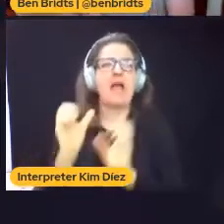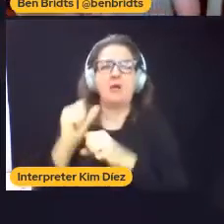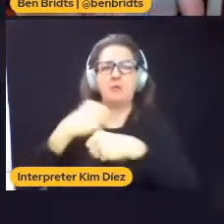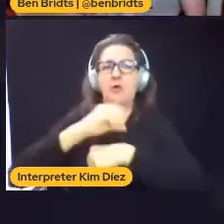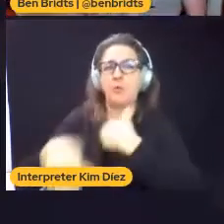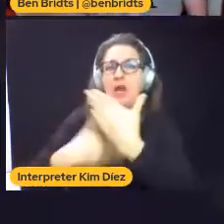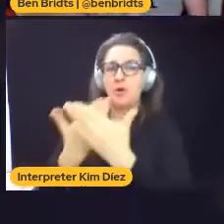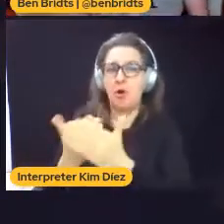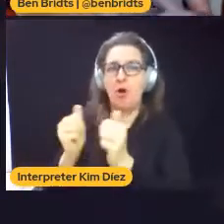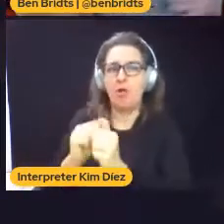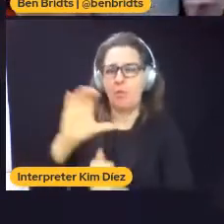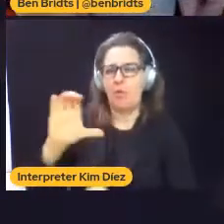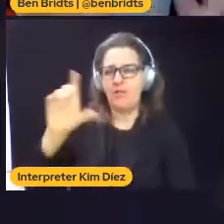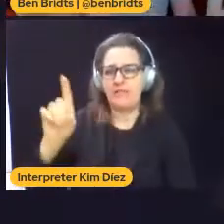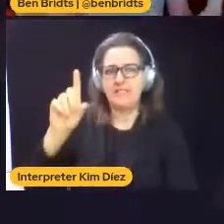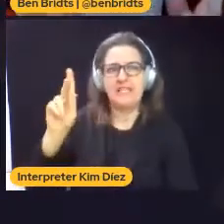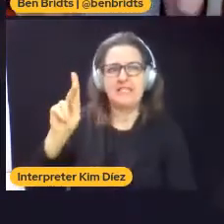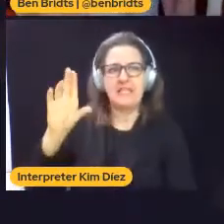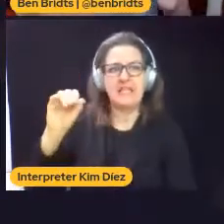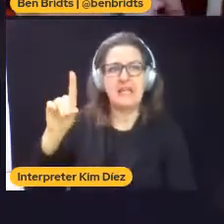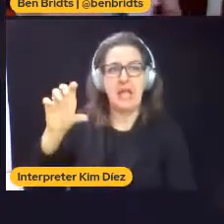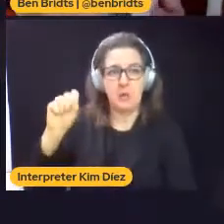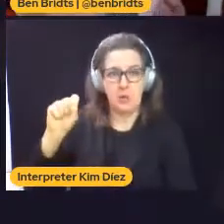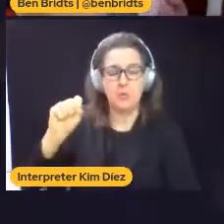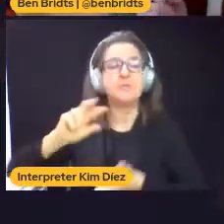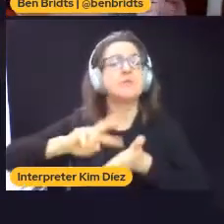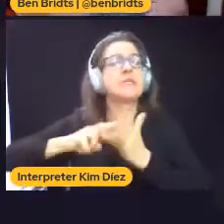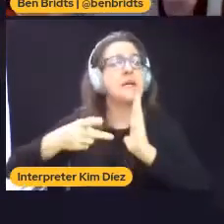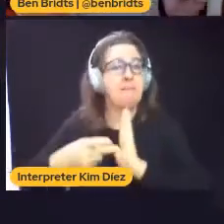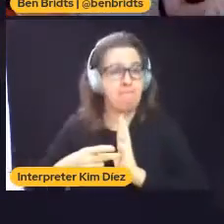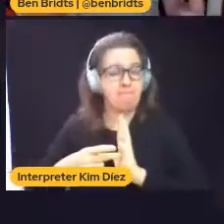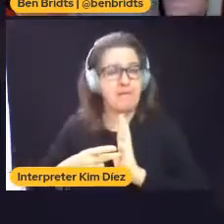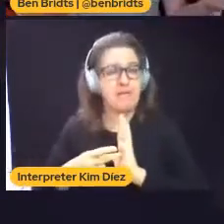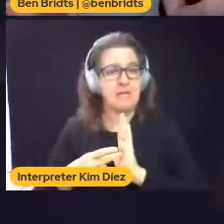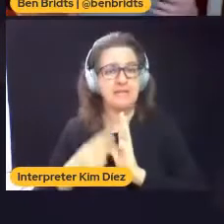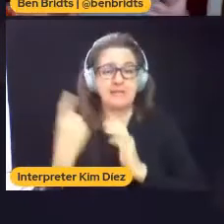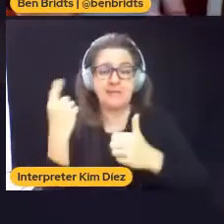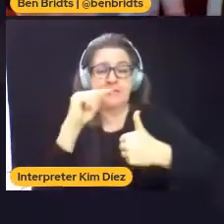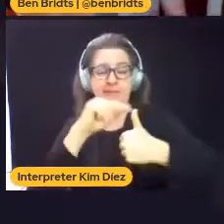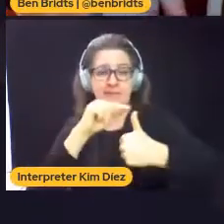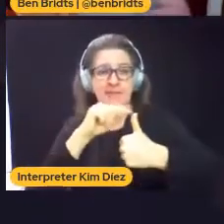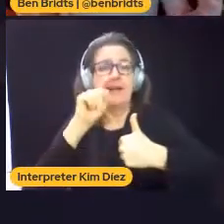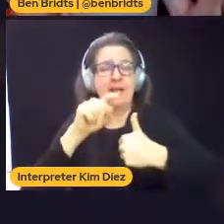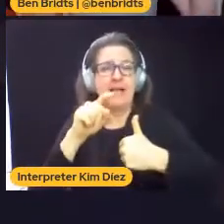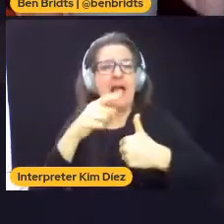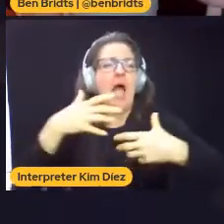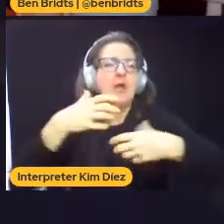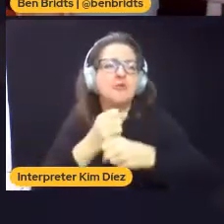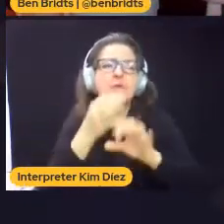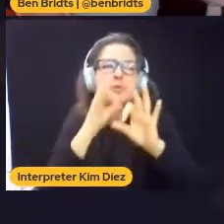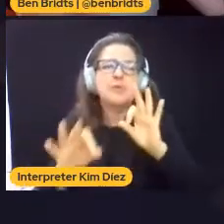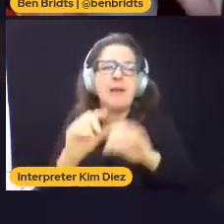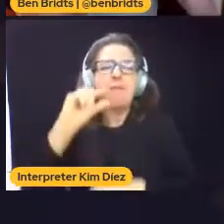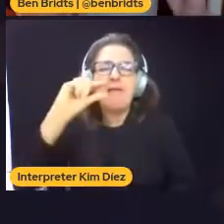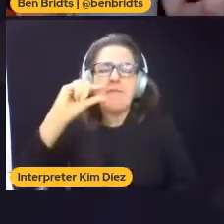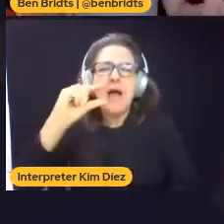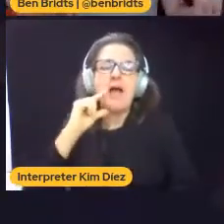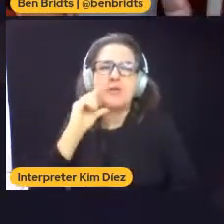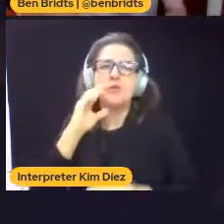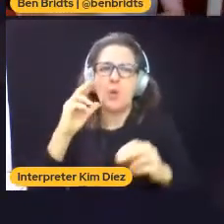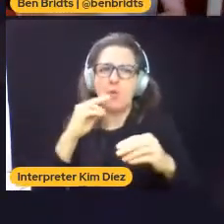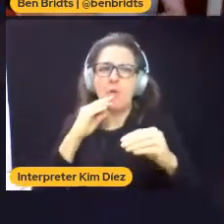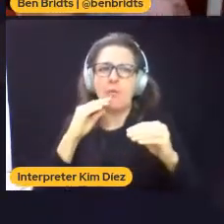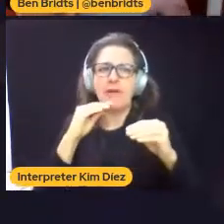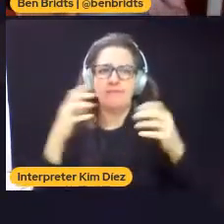code. So that means that one, I had to simplify it a bit so it would fit in on the slide and you wouldn't